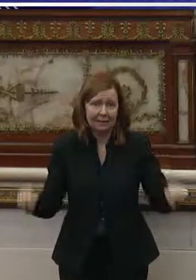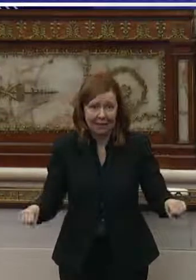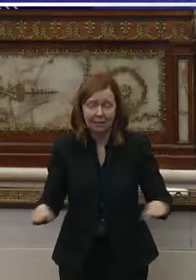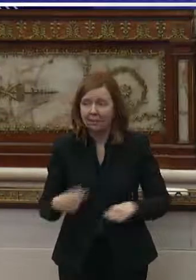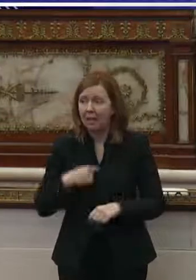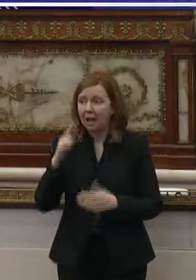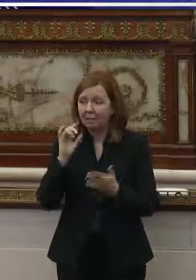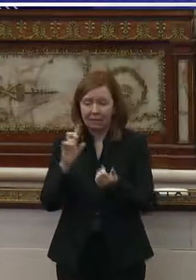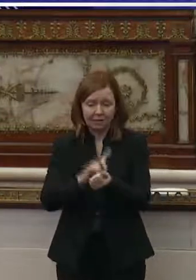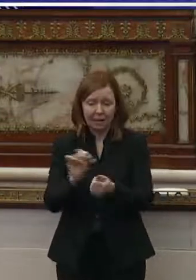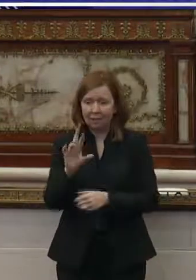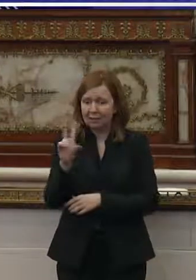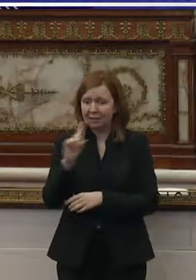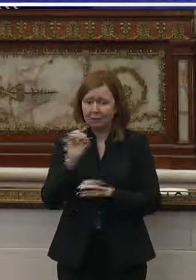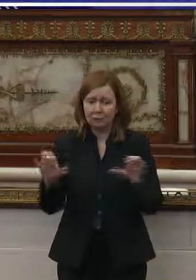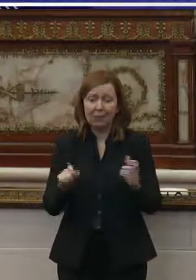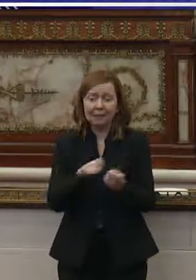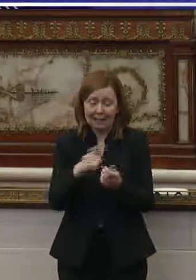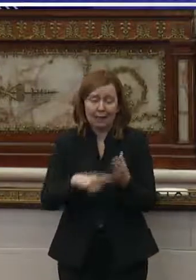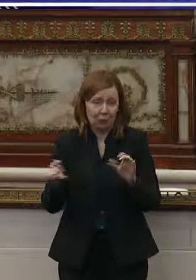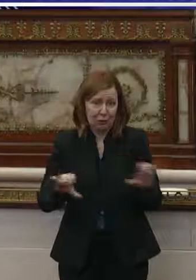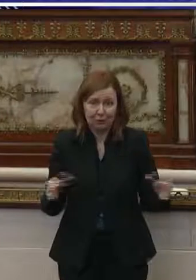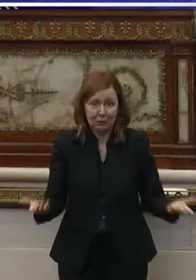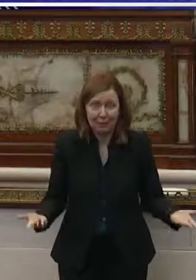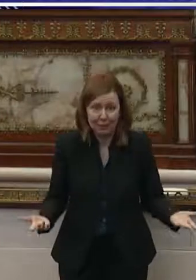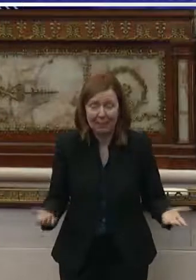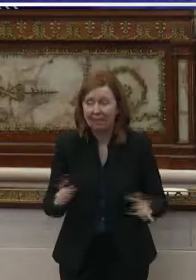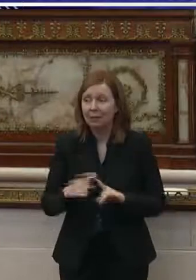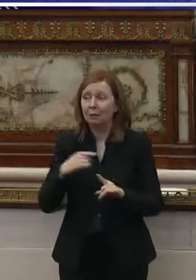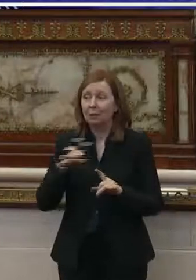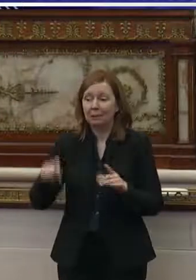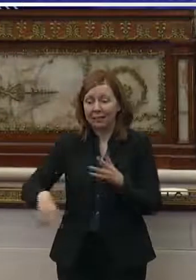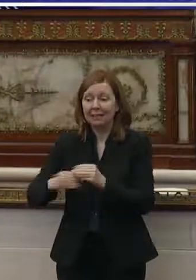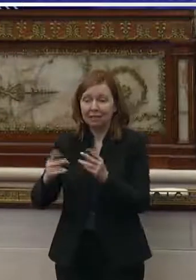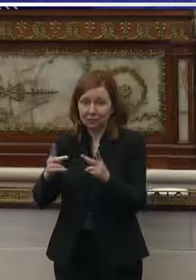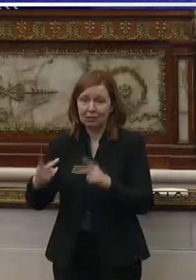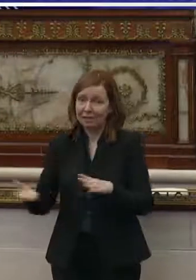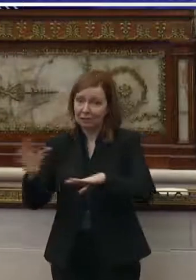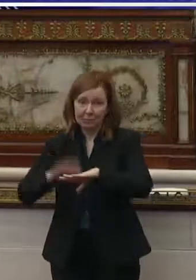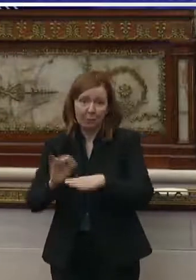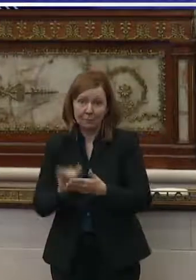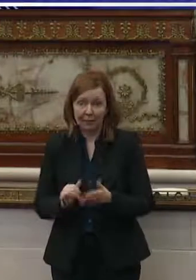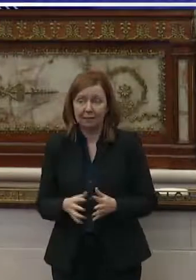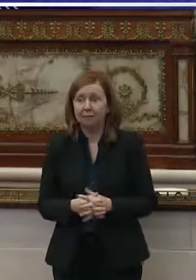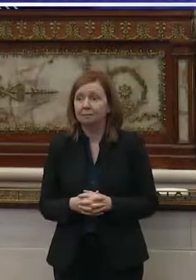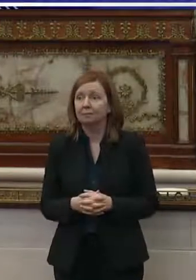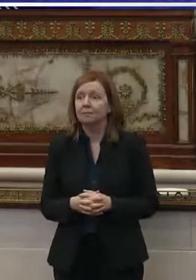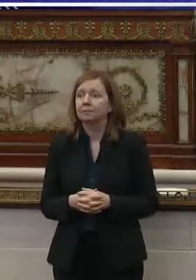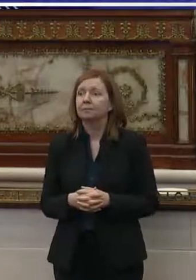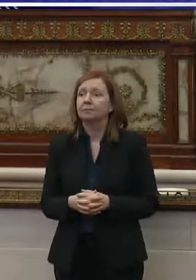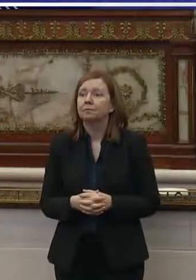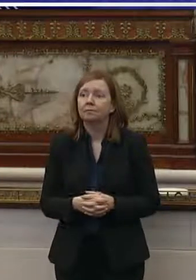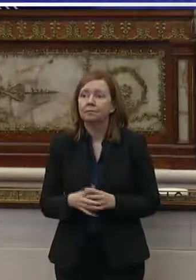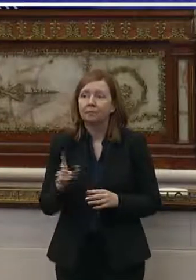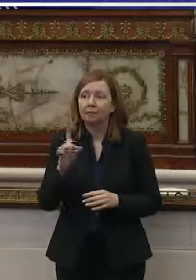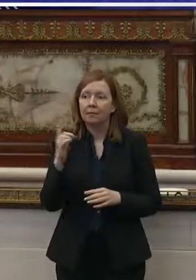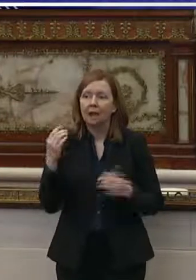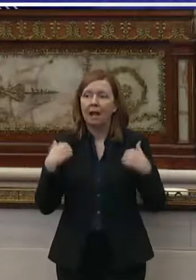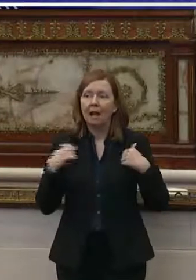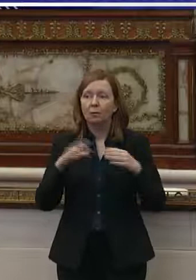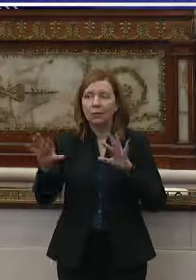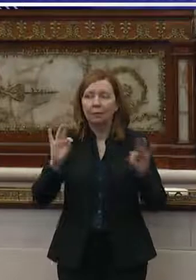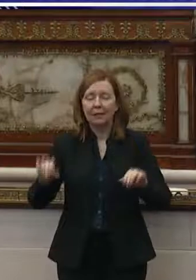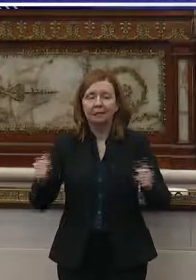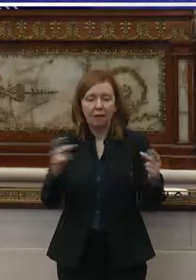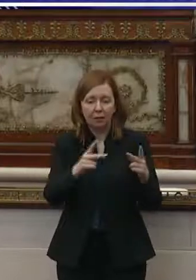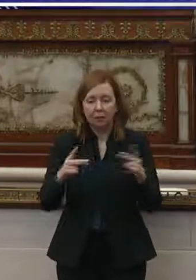So I think Dr. Stanford is doing exactly what she should do, but we need additional sites on top of that. And have we picked other